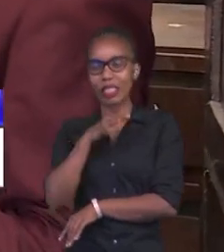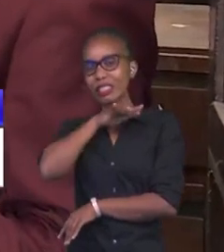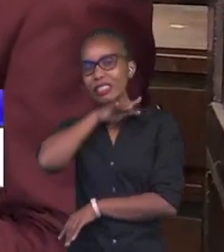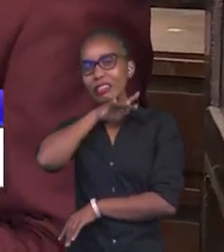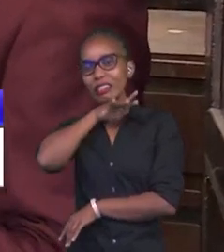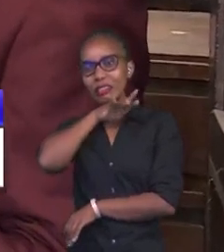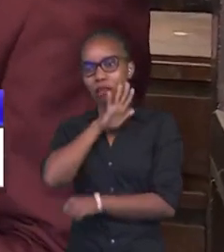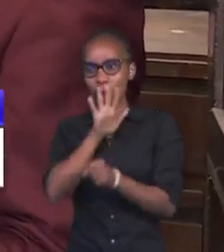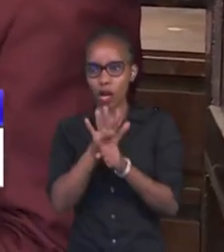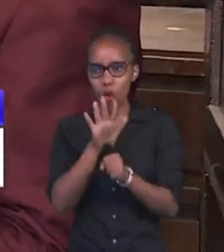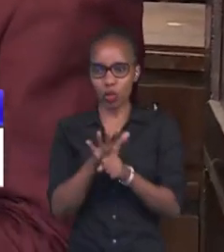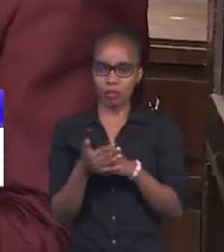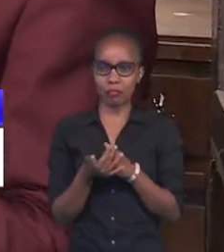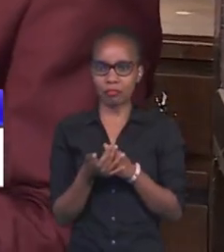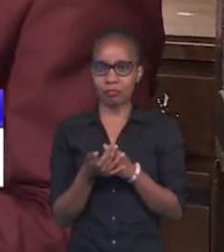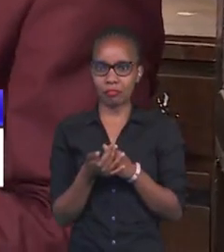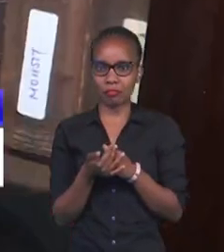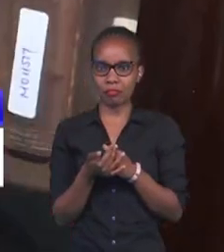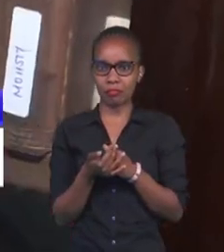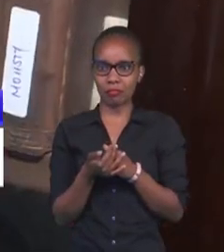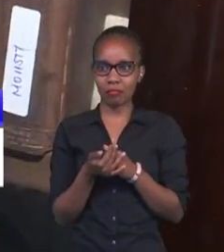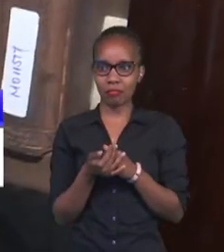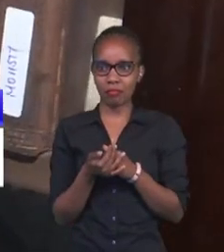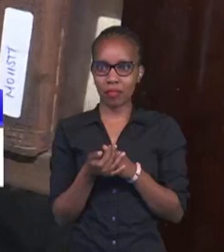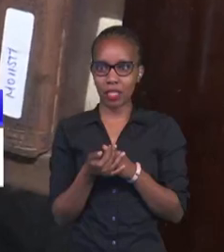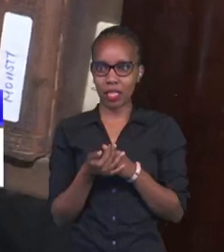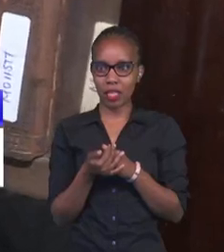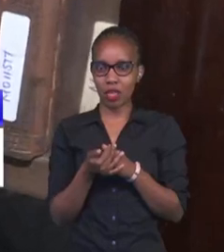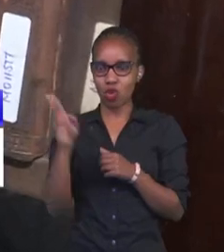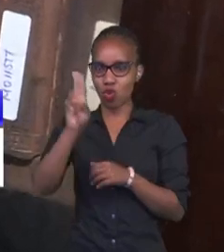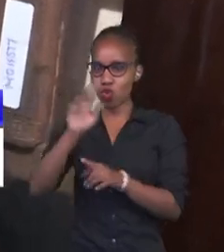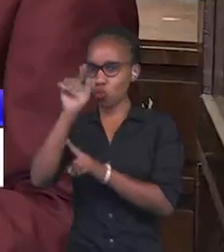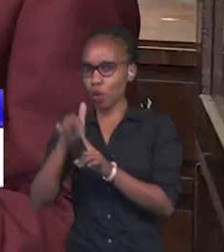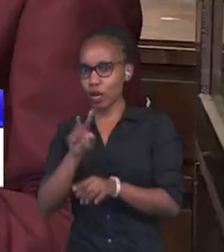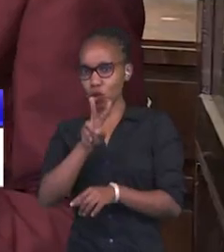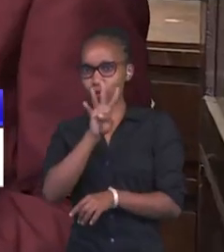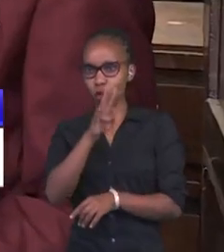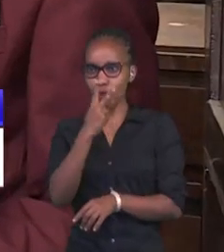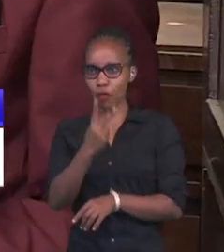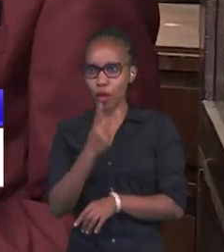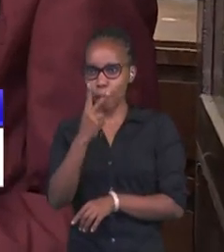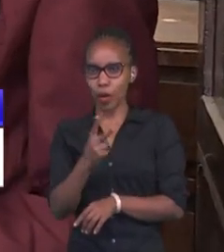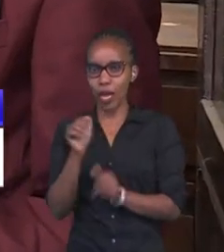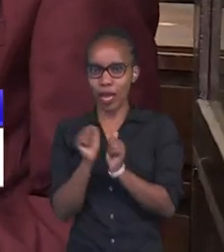dusts and webs. It was last taken out of the library 24th of February